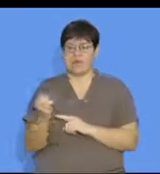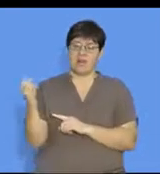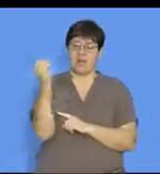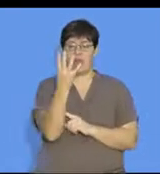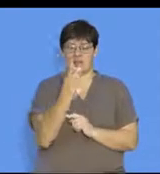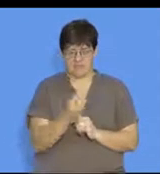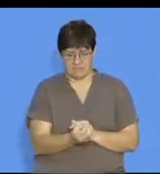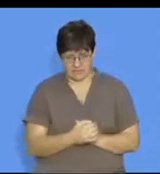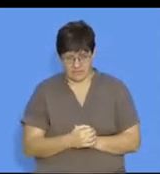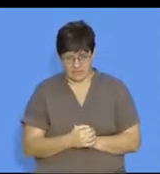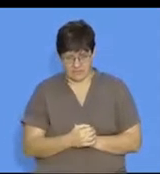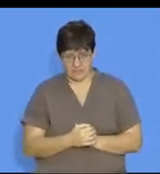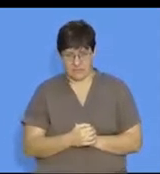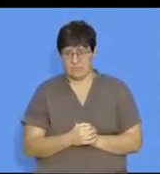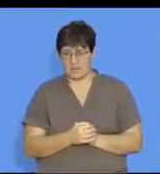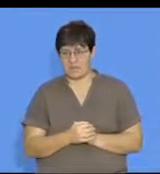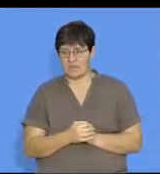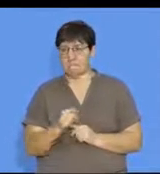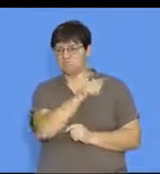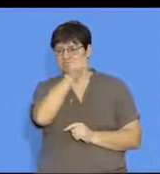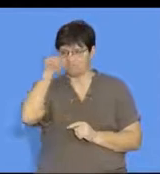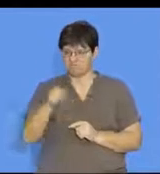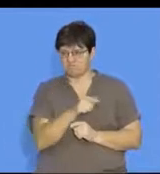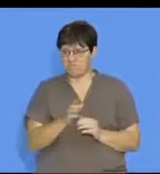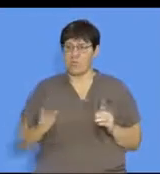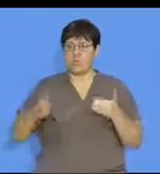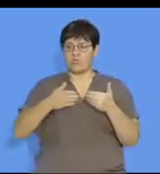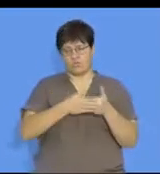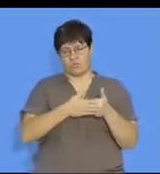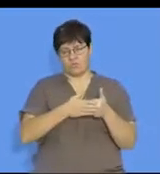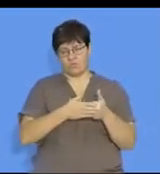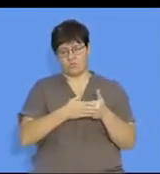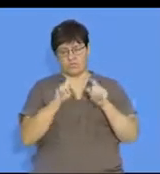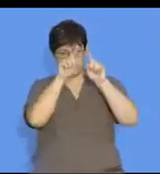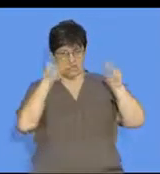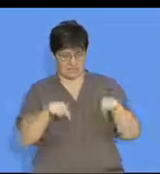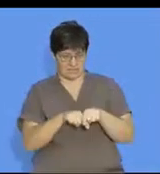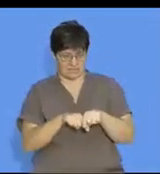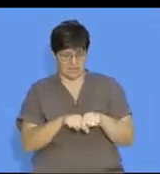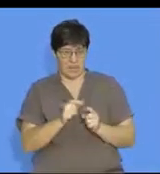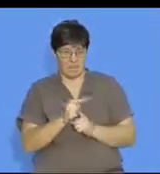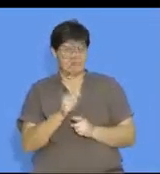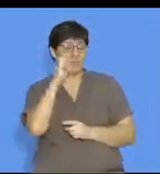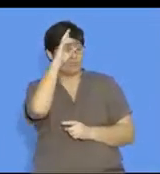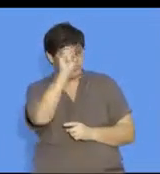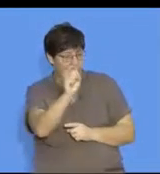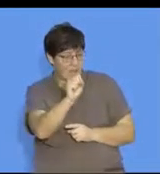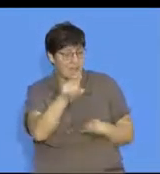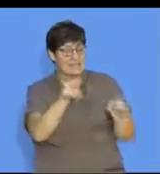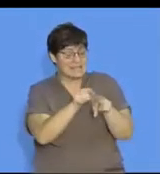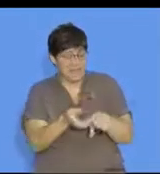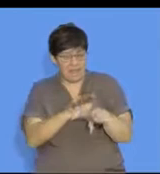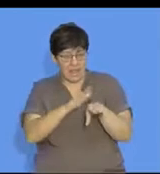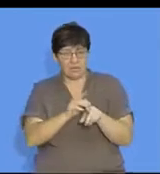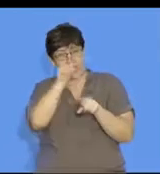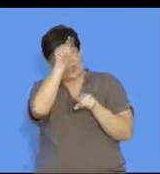the light bulb. Okay, so this is our V load in as far as the closed circuit is concerned. But bear in mind that the